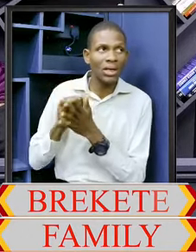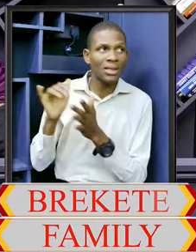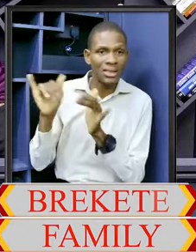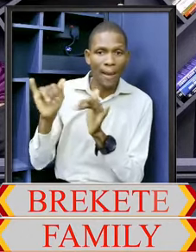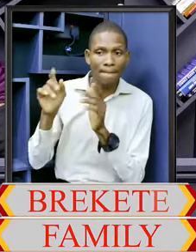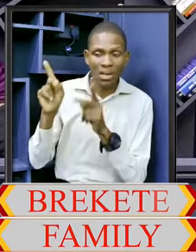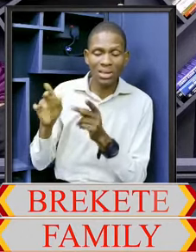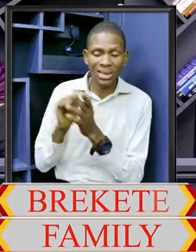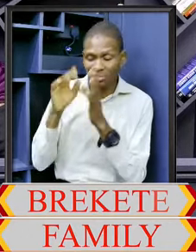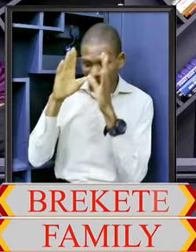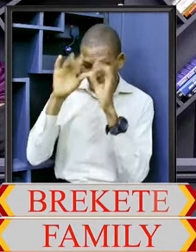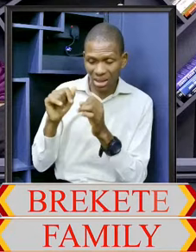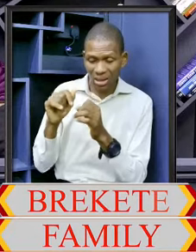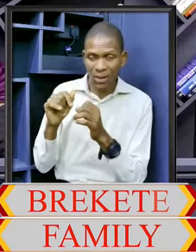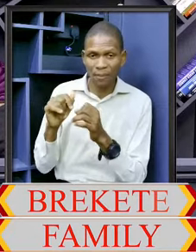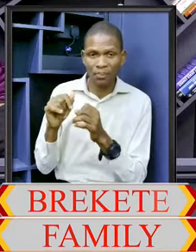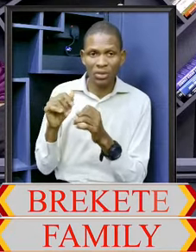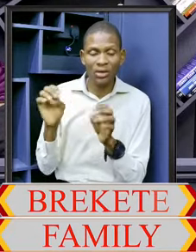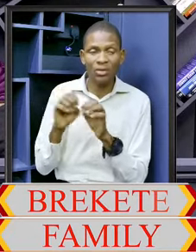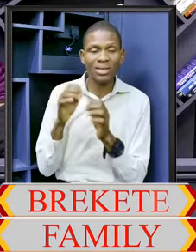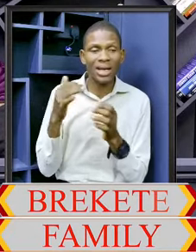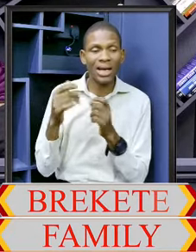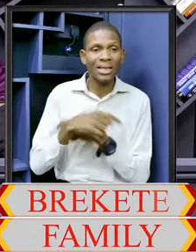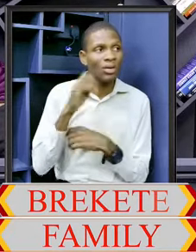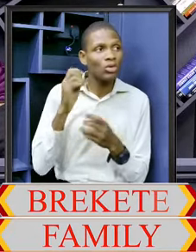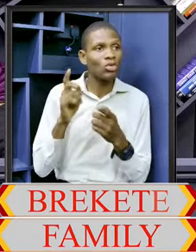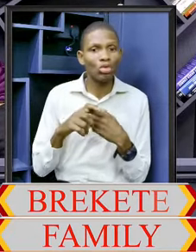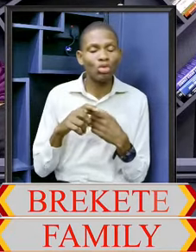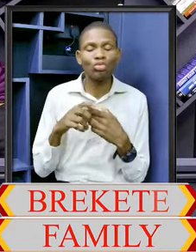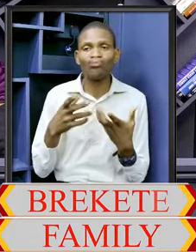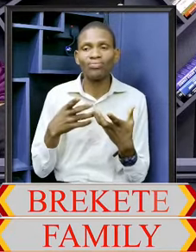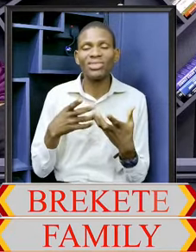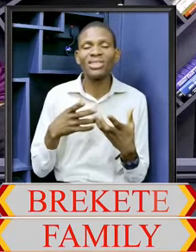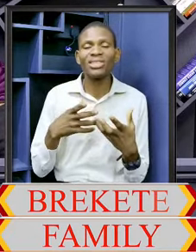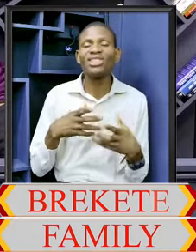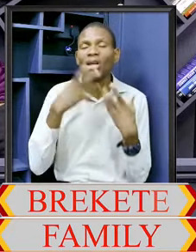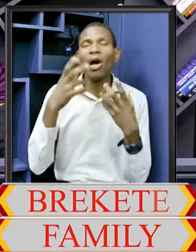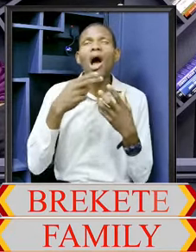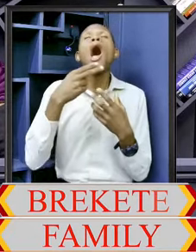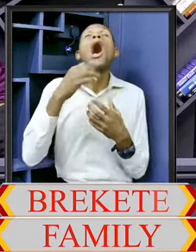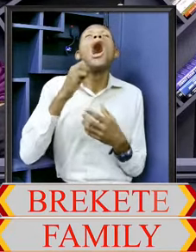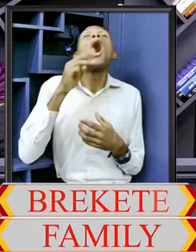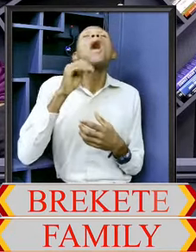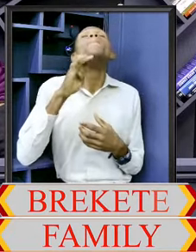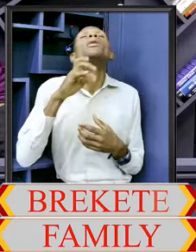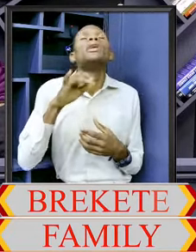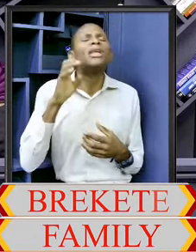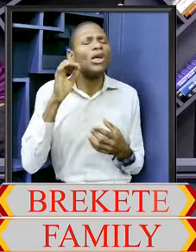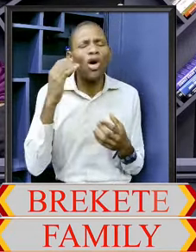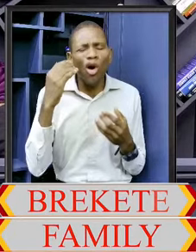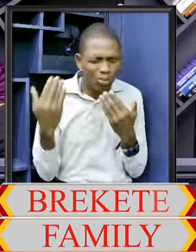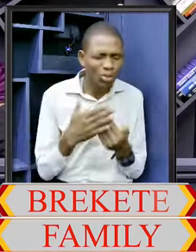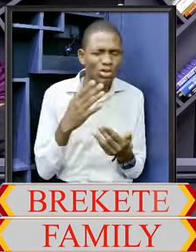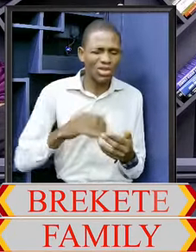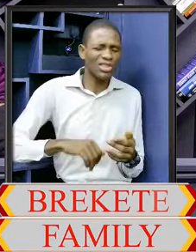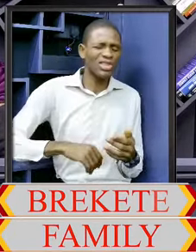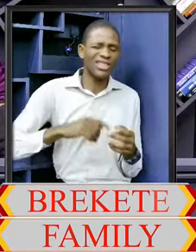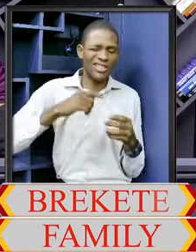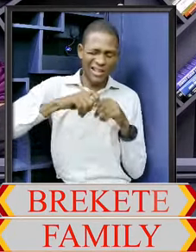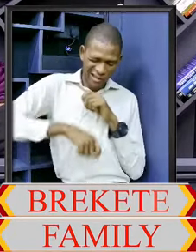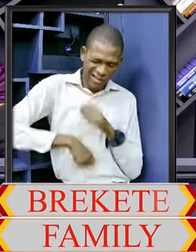saying a president. Even that day when he won shout him belembe, he nearly won tear in the way he run. I don't know whether ona notice